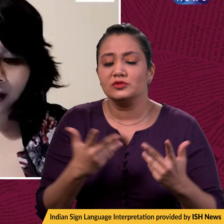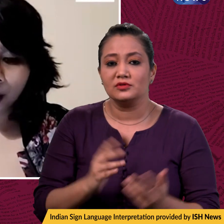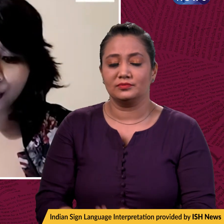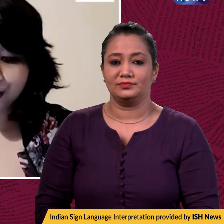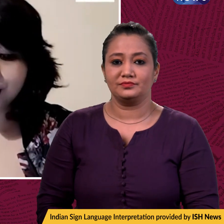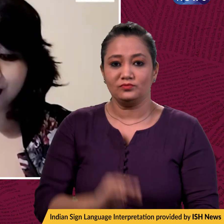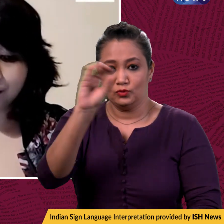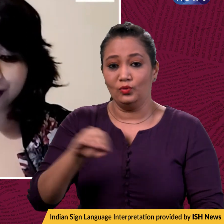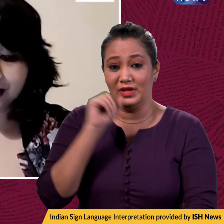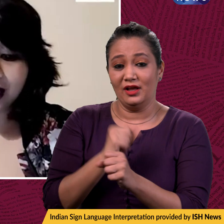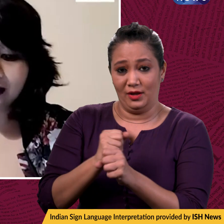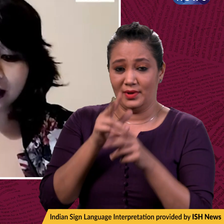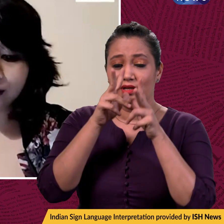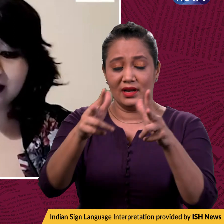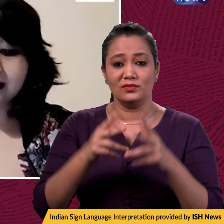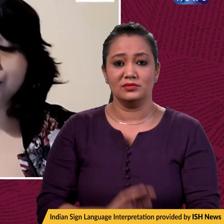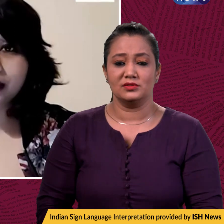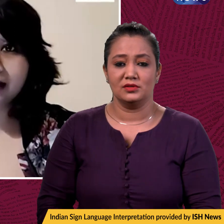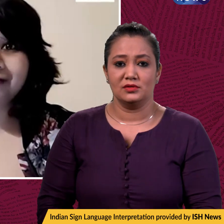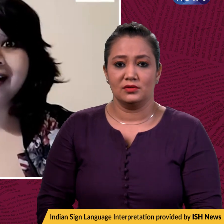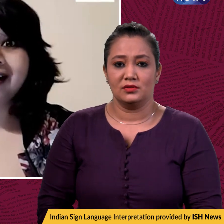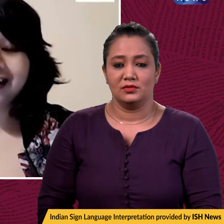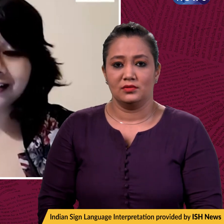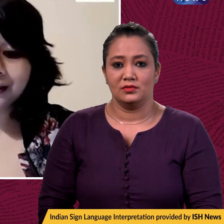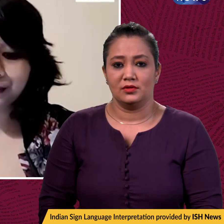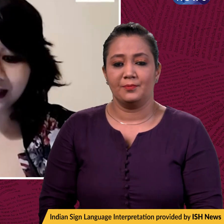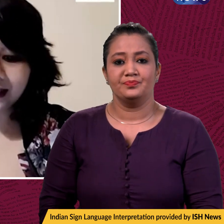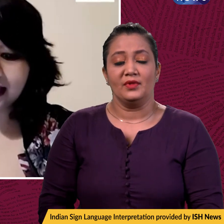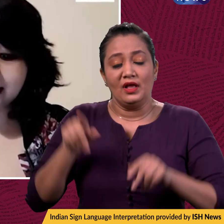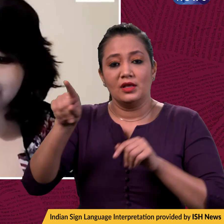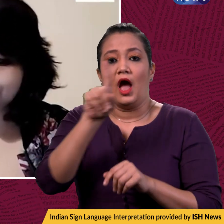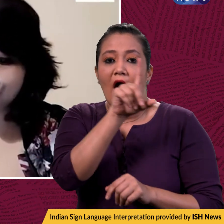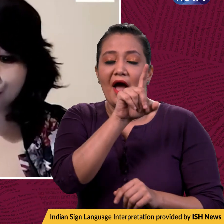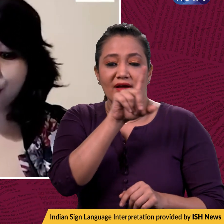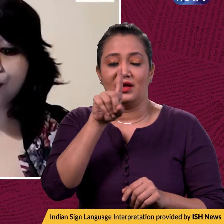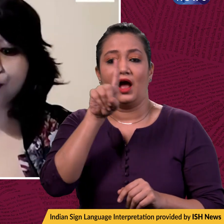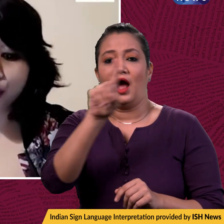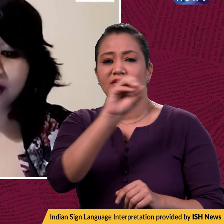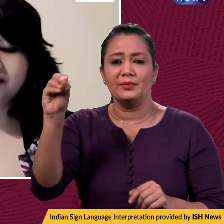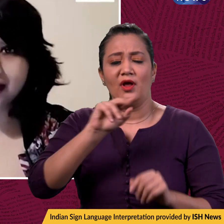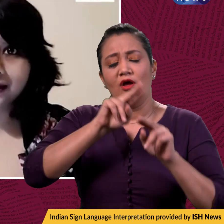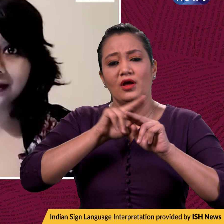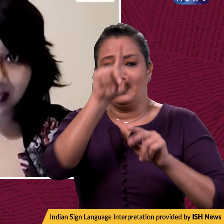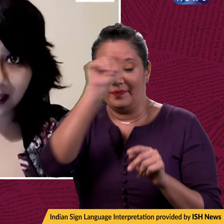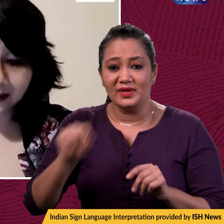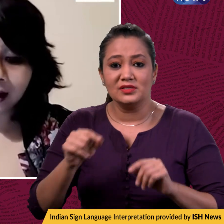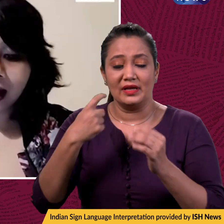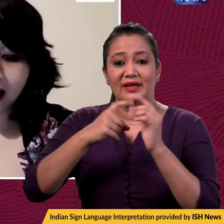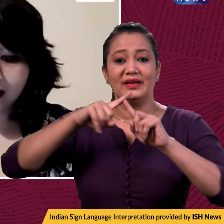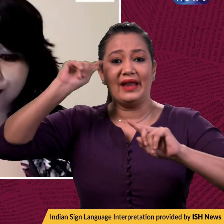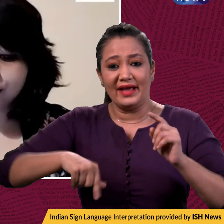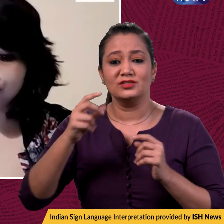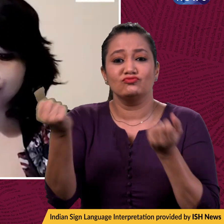however. Odisha government has announced that it will give 100% exemption on motor vehicle